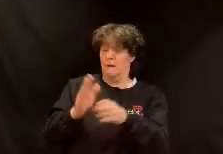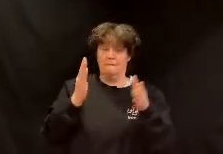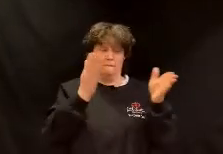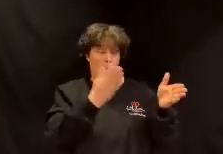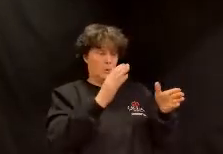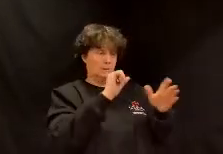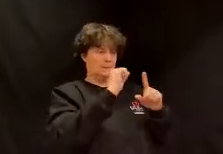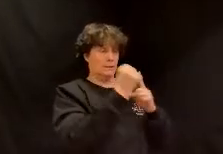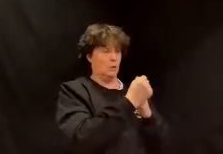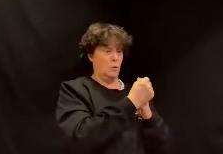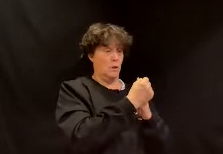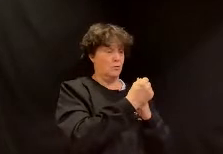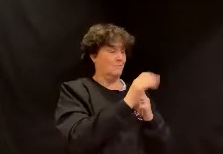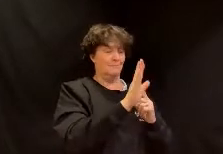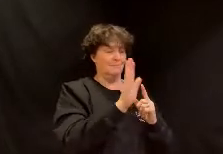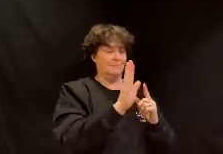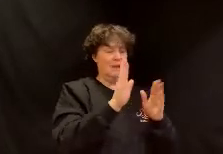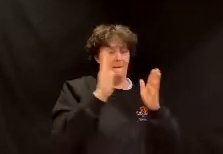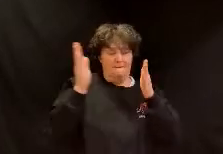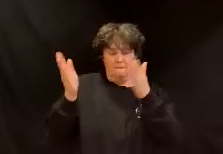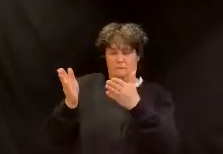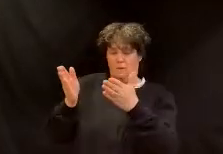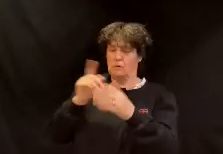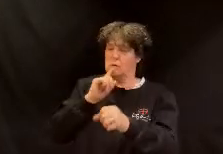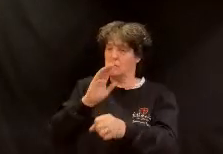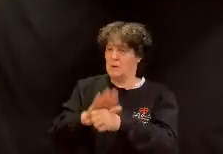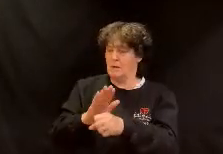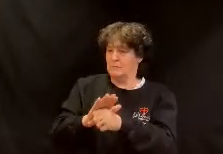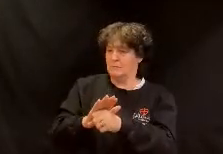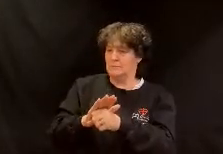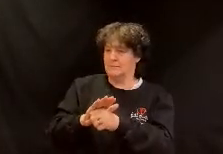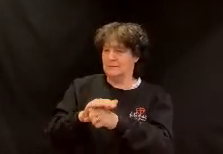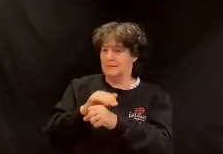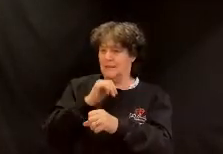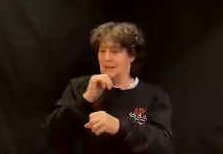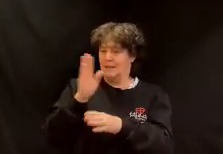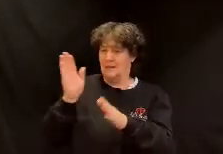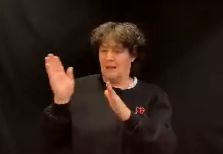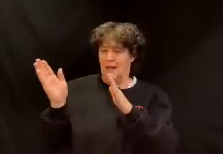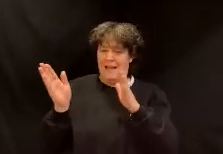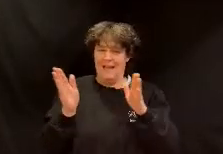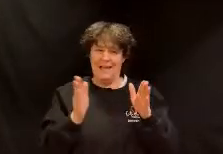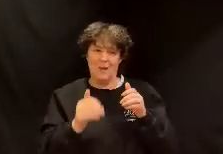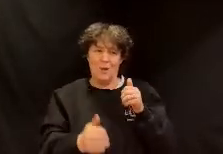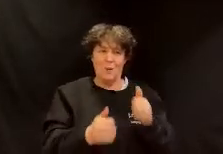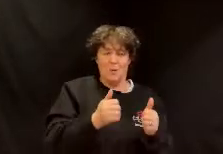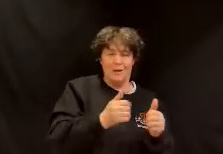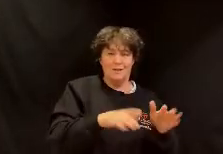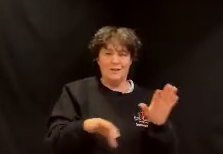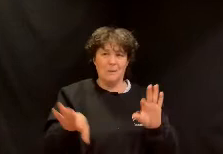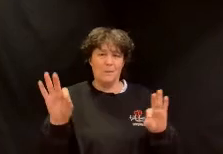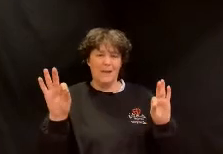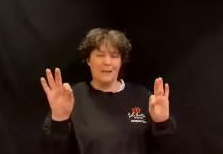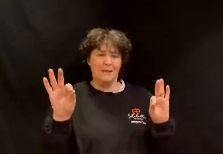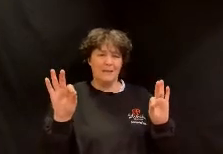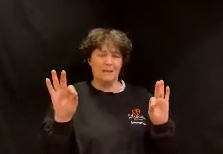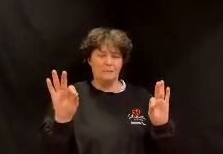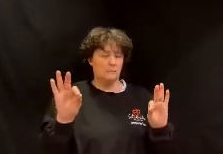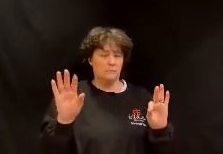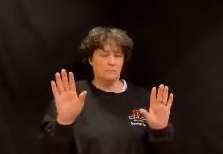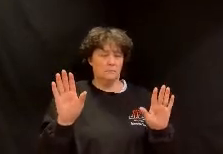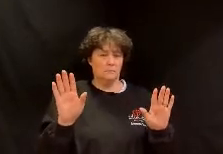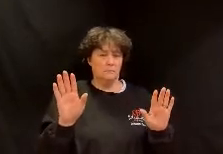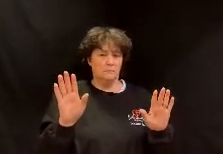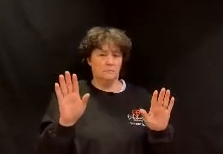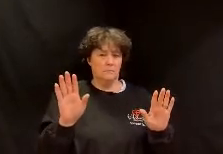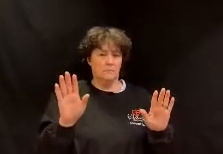the promise. That's what he says right here. He said in verse 20, he did not waver at the promise of God through what? Unbelief. I'm talking about